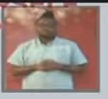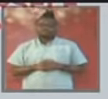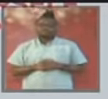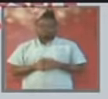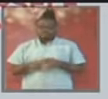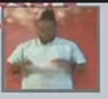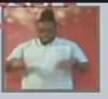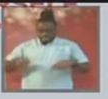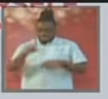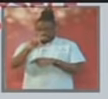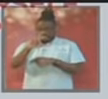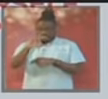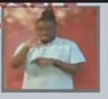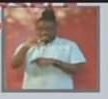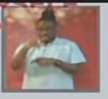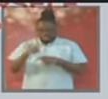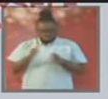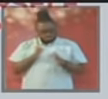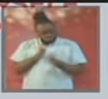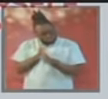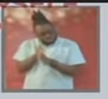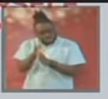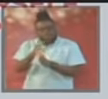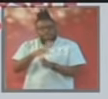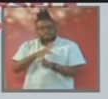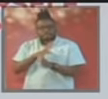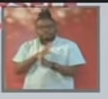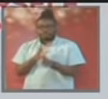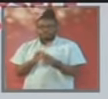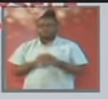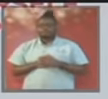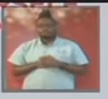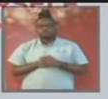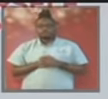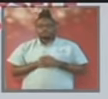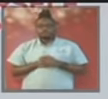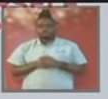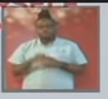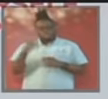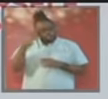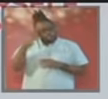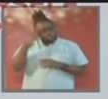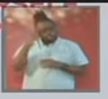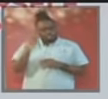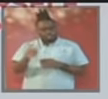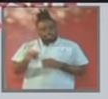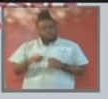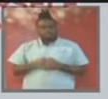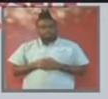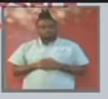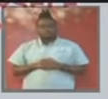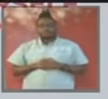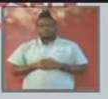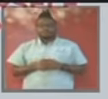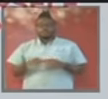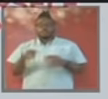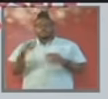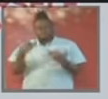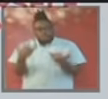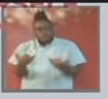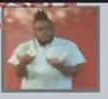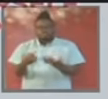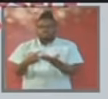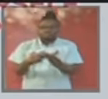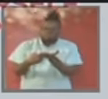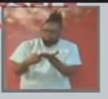and so on. Think about it. So, as we deepen the conversation on